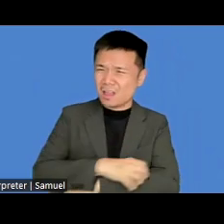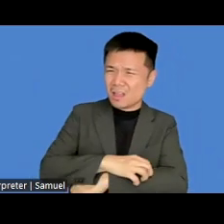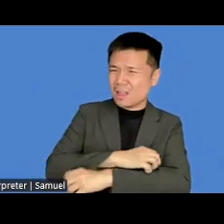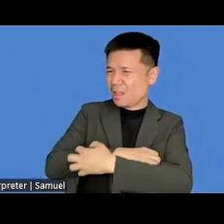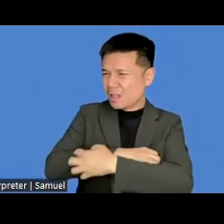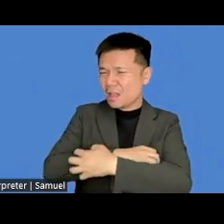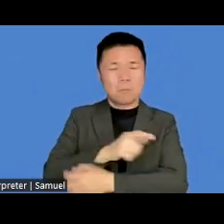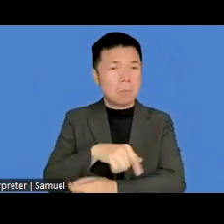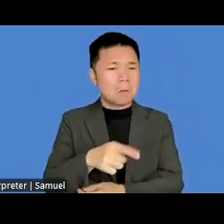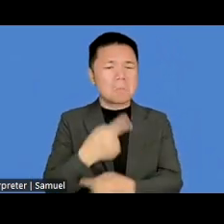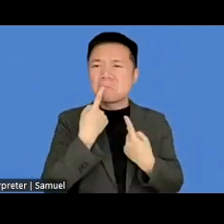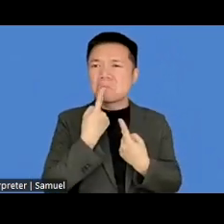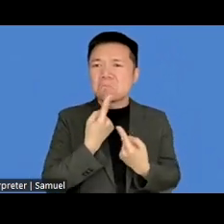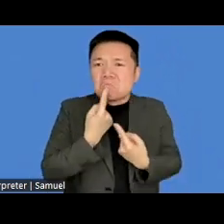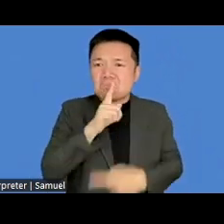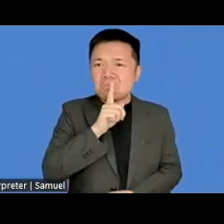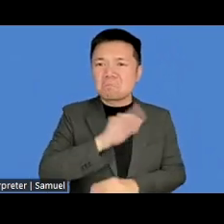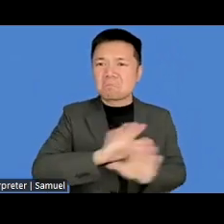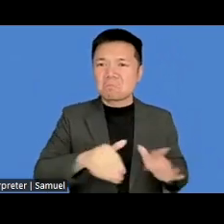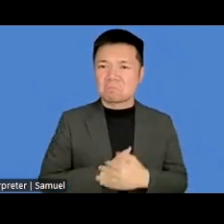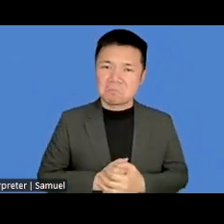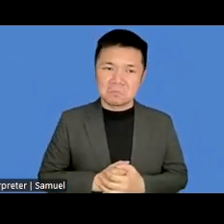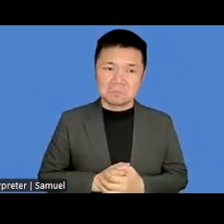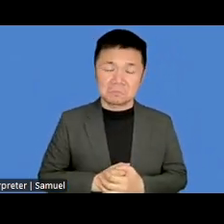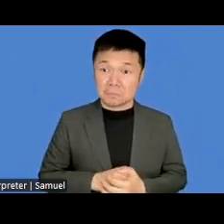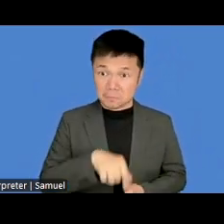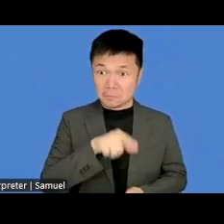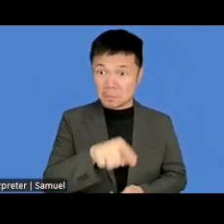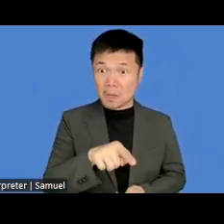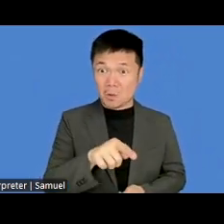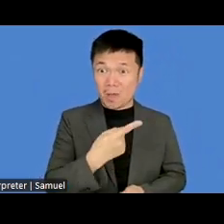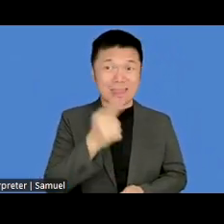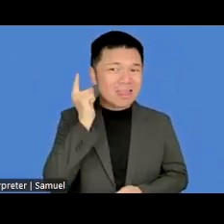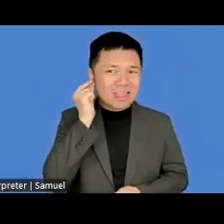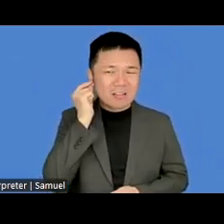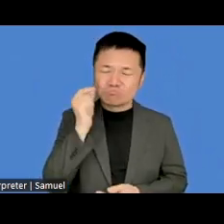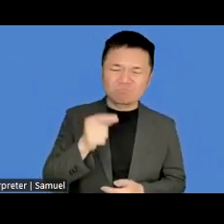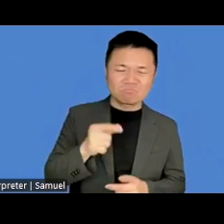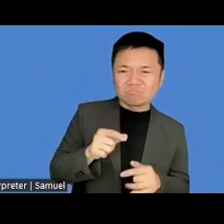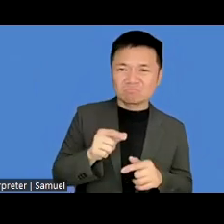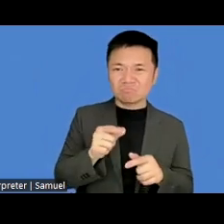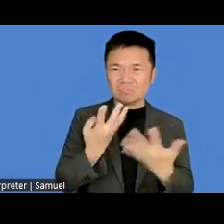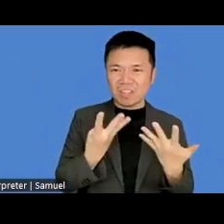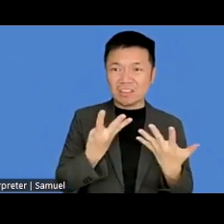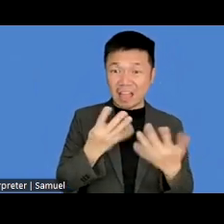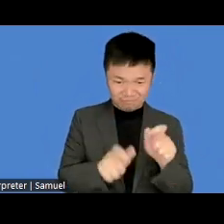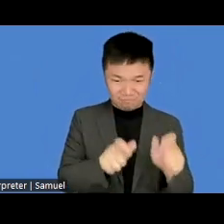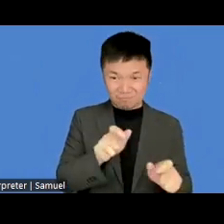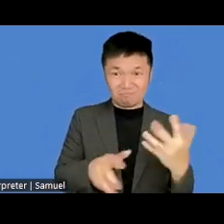So this girl was with the rest of the people with disabilities. They were not